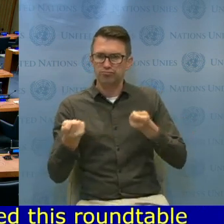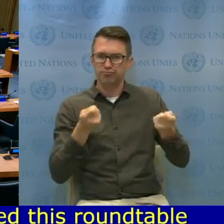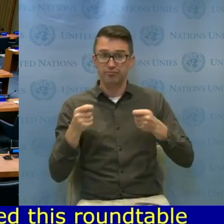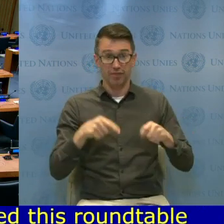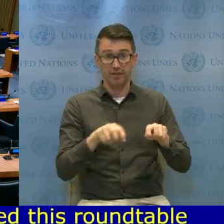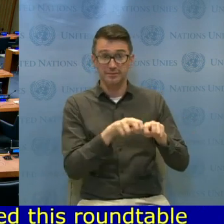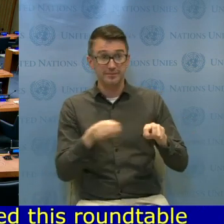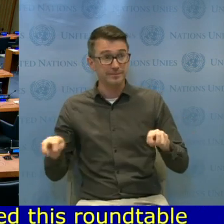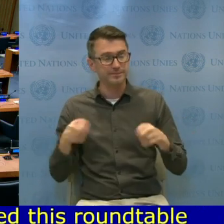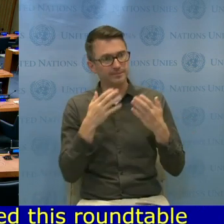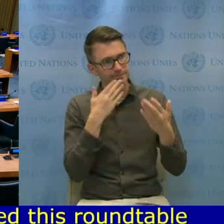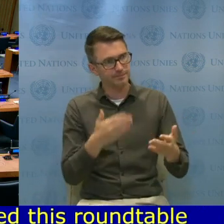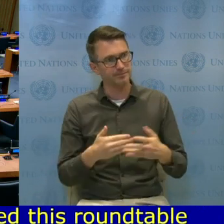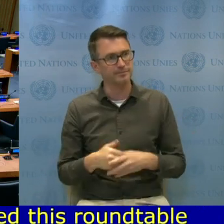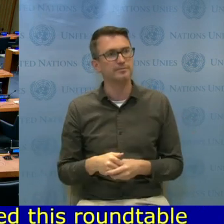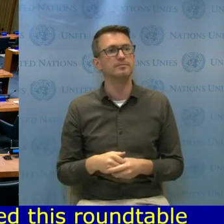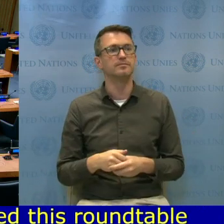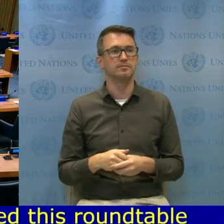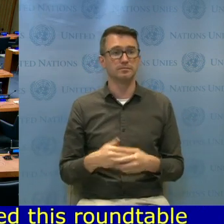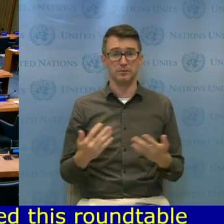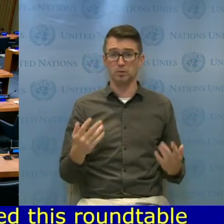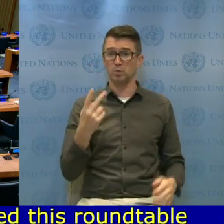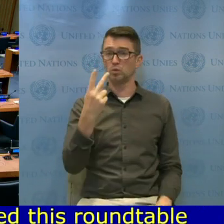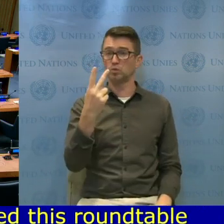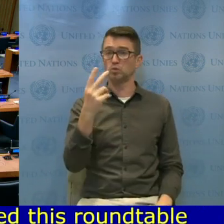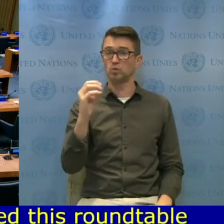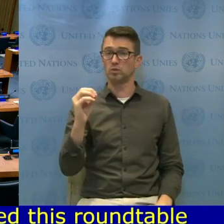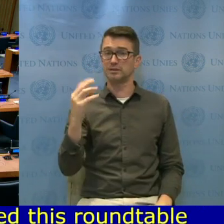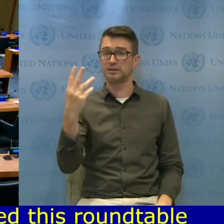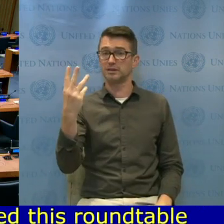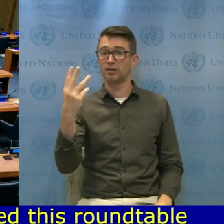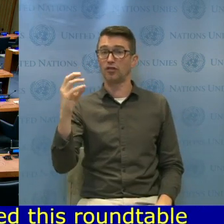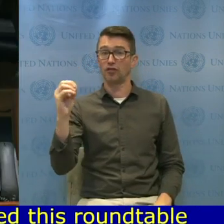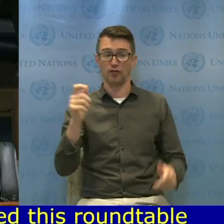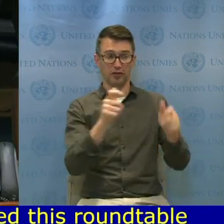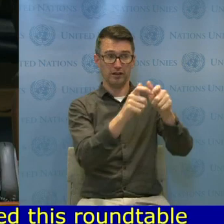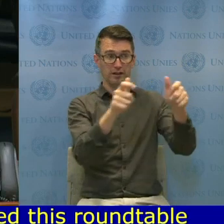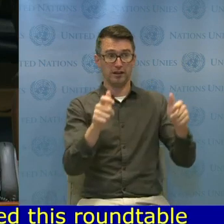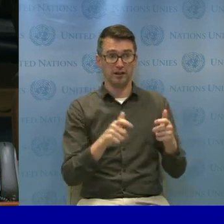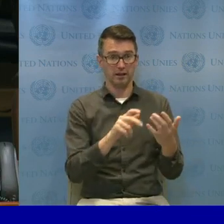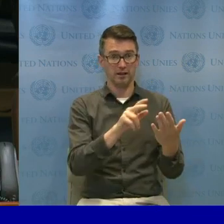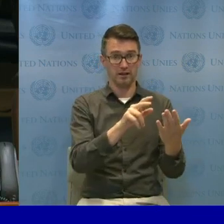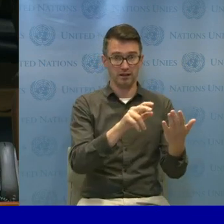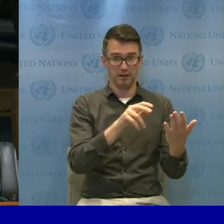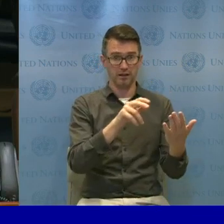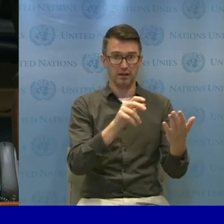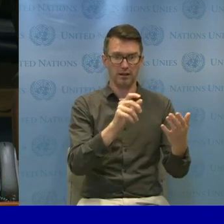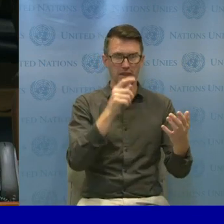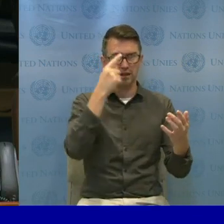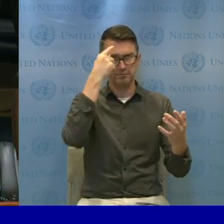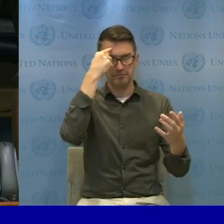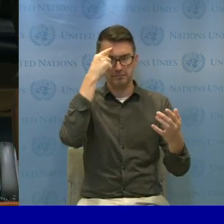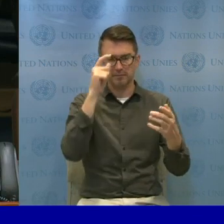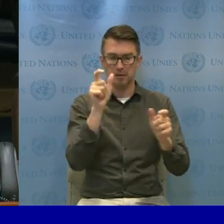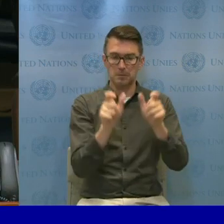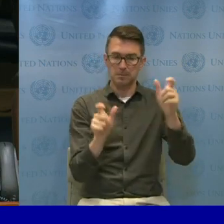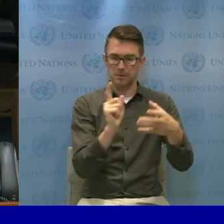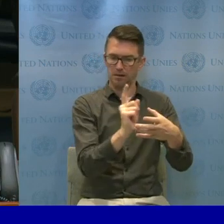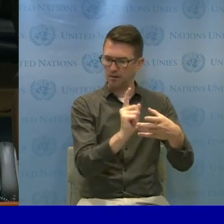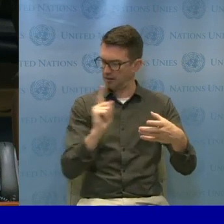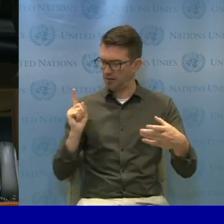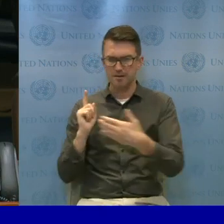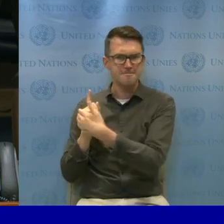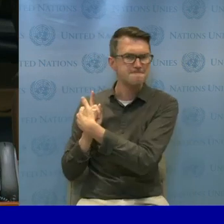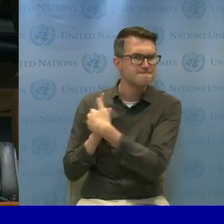agenda is fundamental to all persons' rights. And as Ms. Devandis Aquila said, it is time now